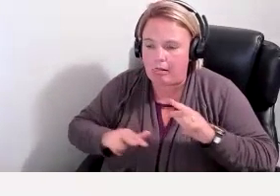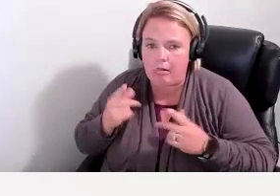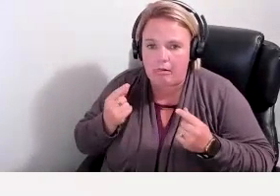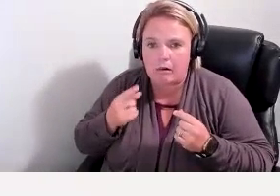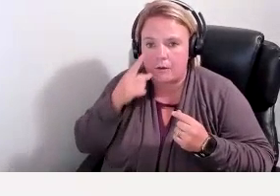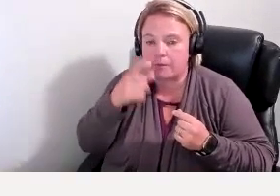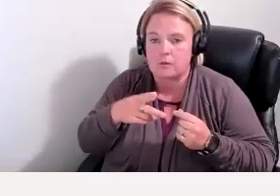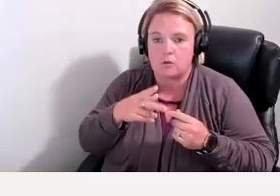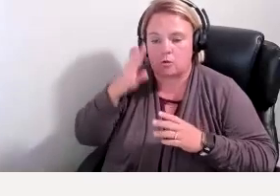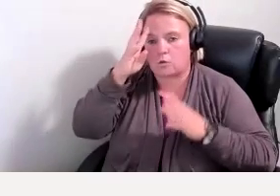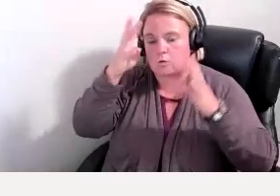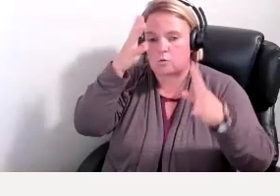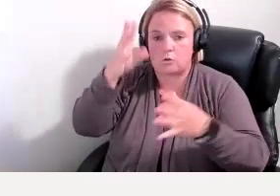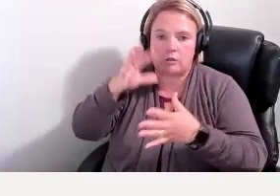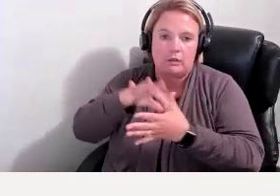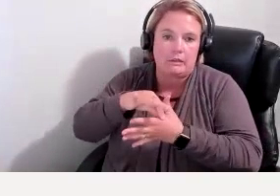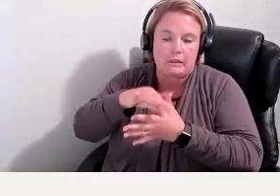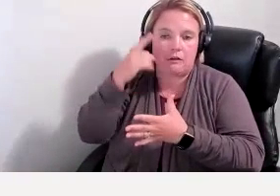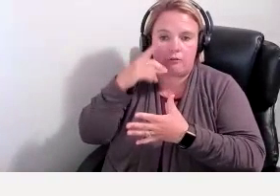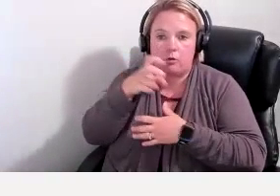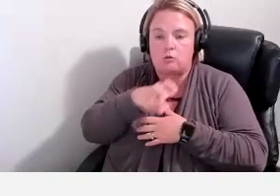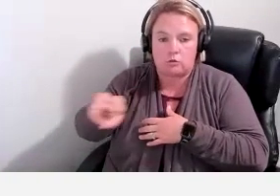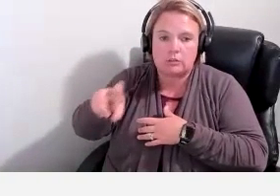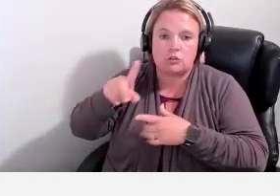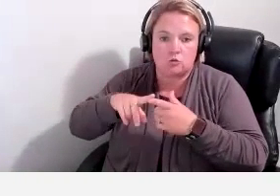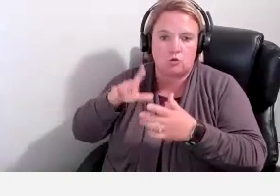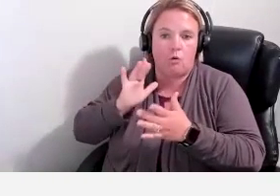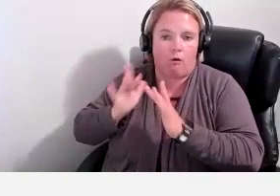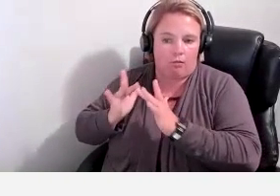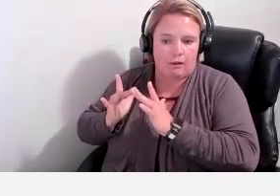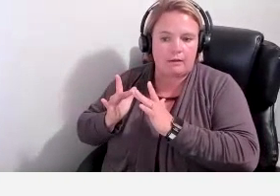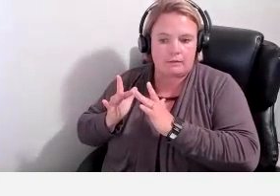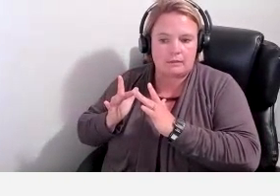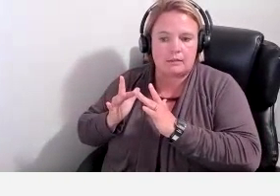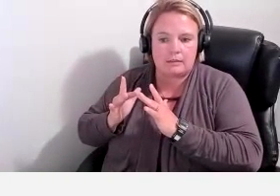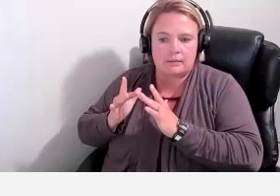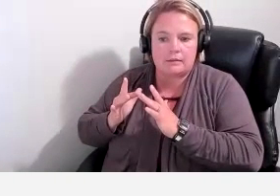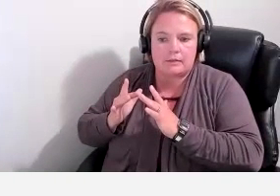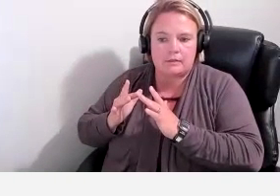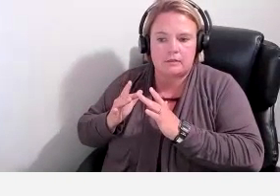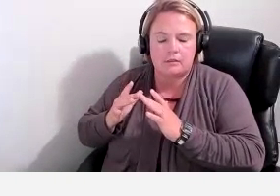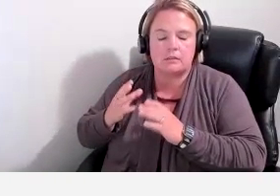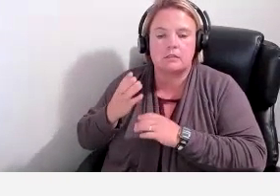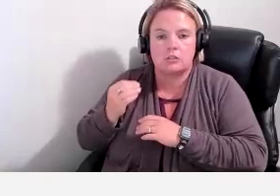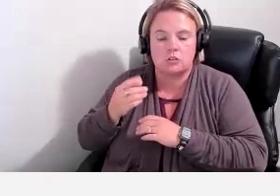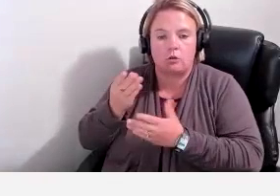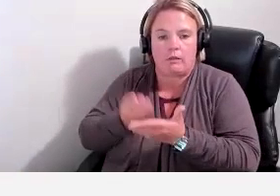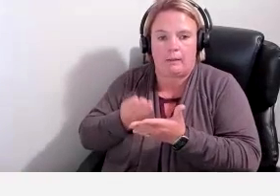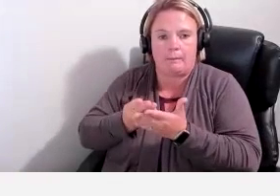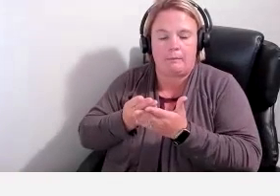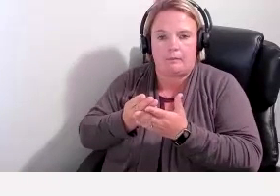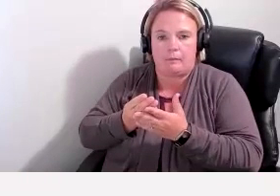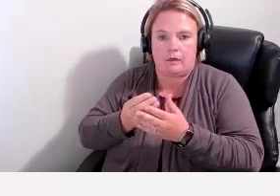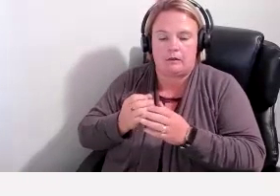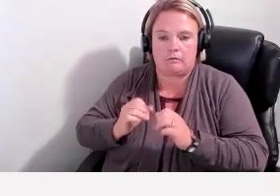massive content for that transition. So they got the funding back up again. It was very,